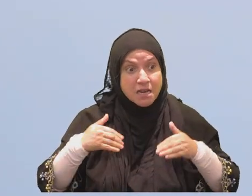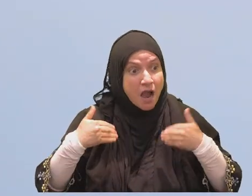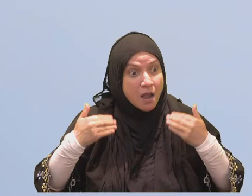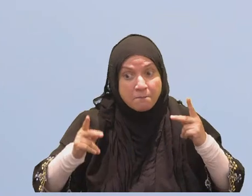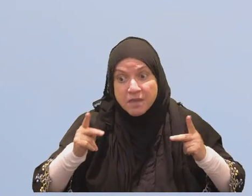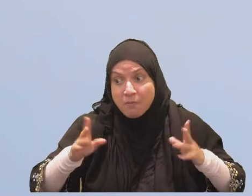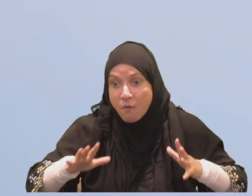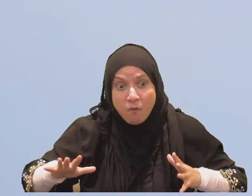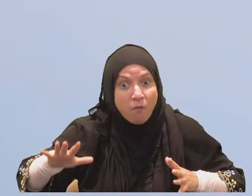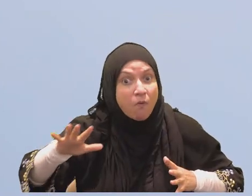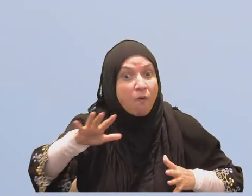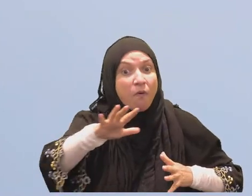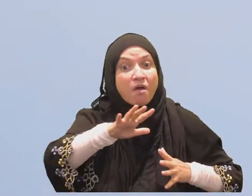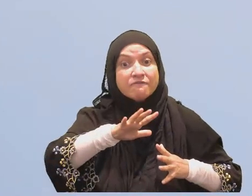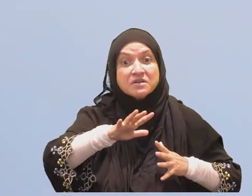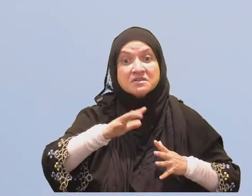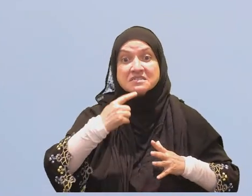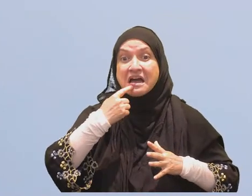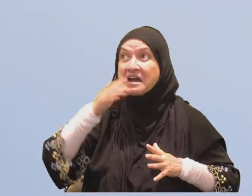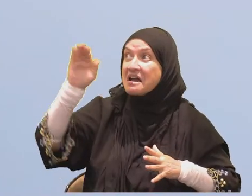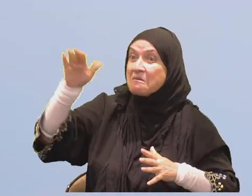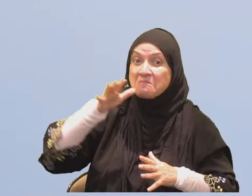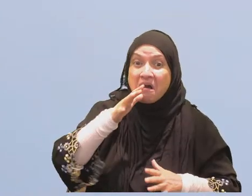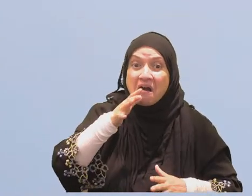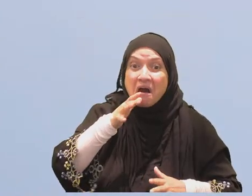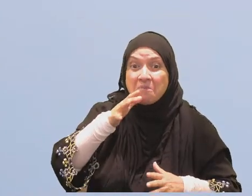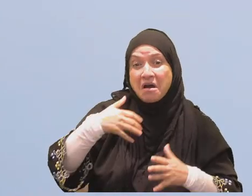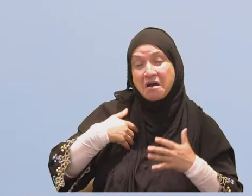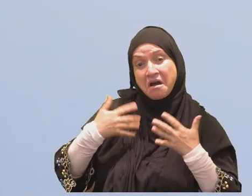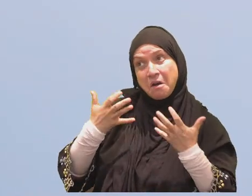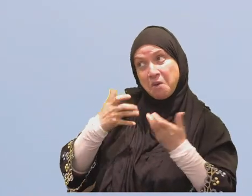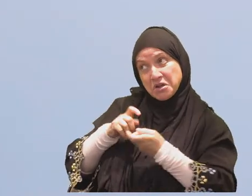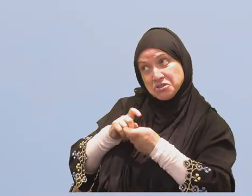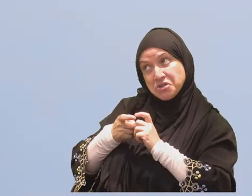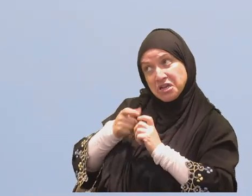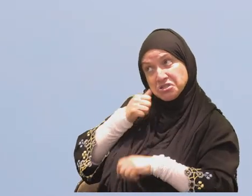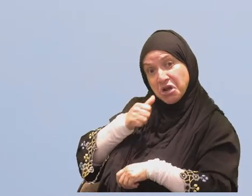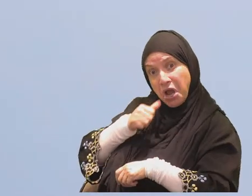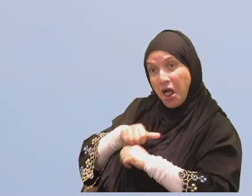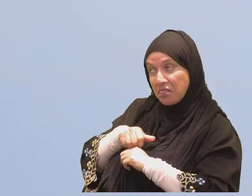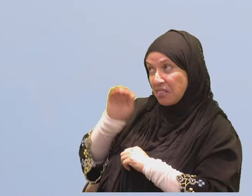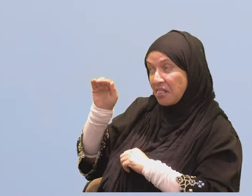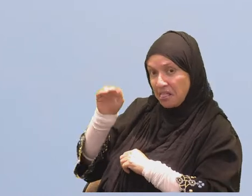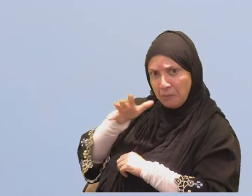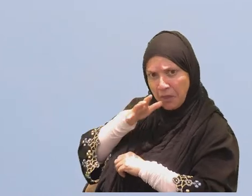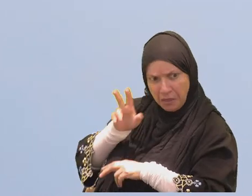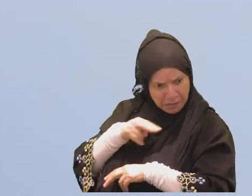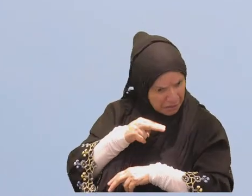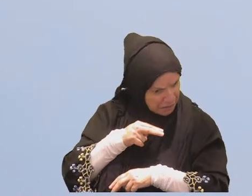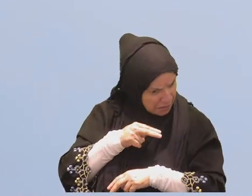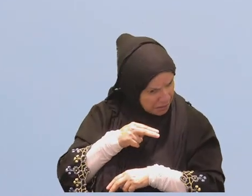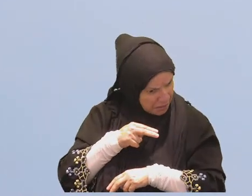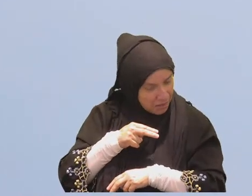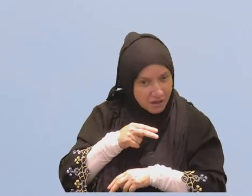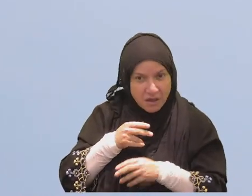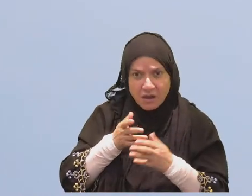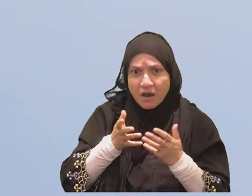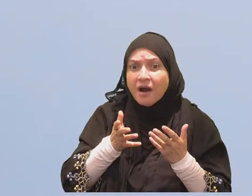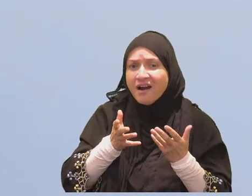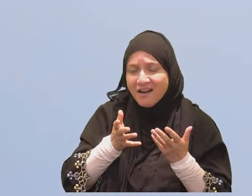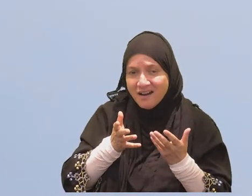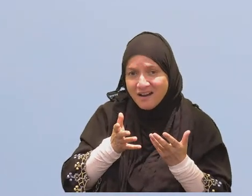Why are they doing that? Why is Washington State waiting for the governor to sign a